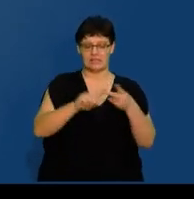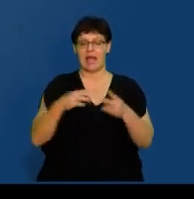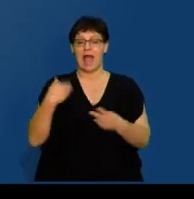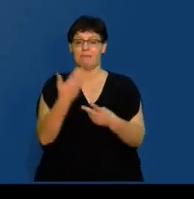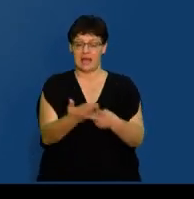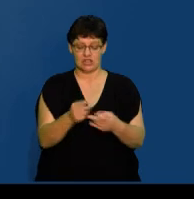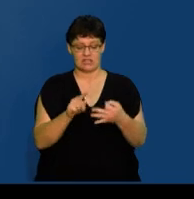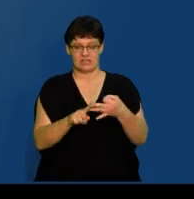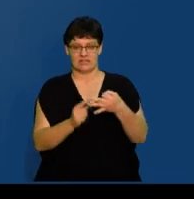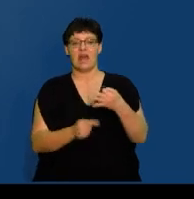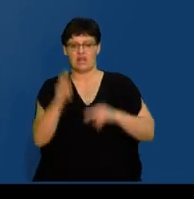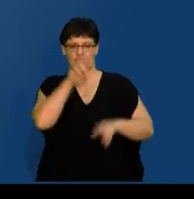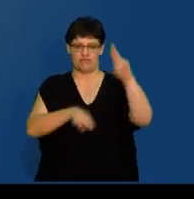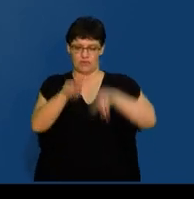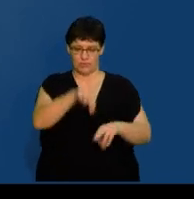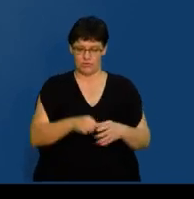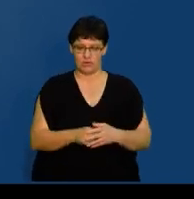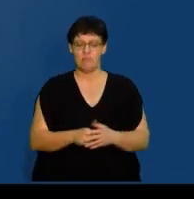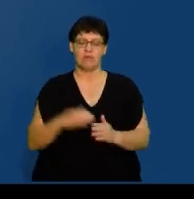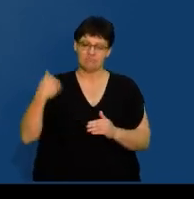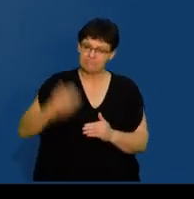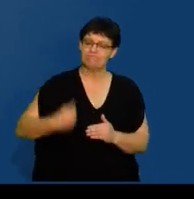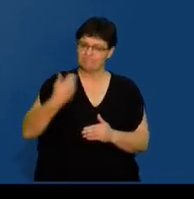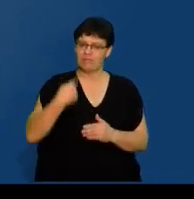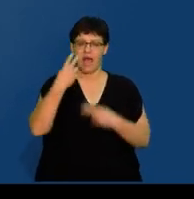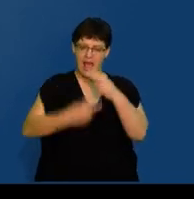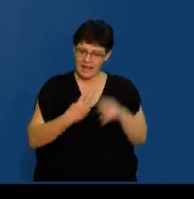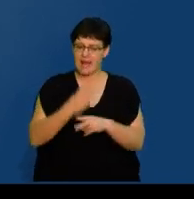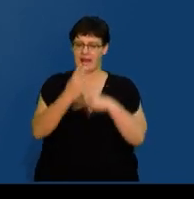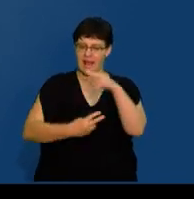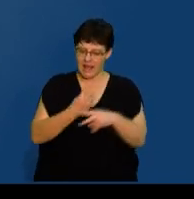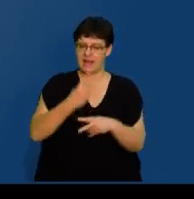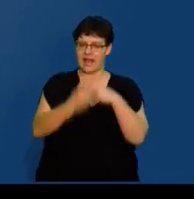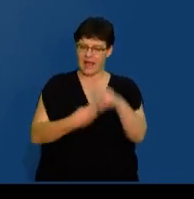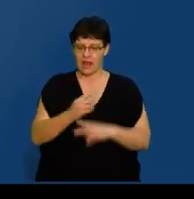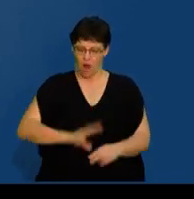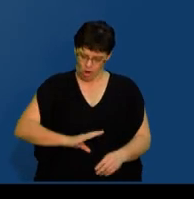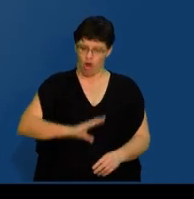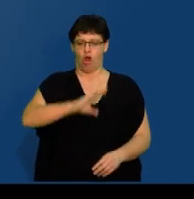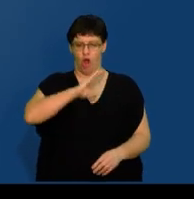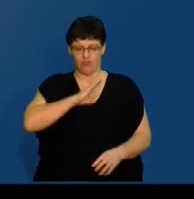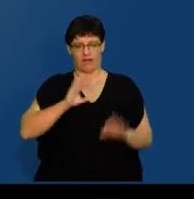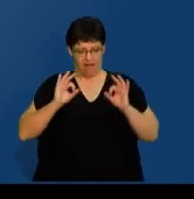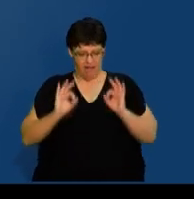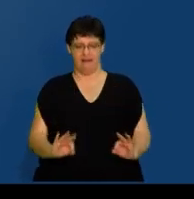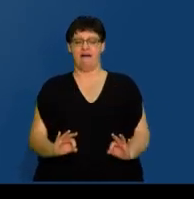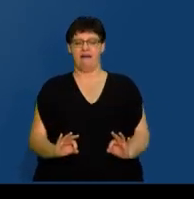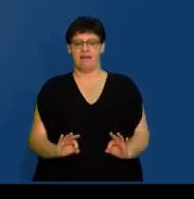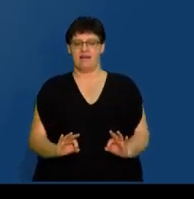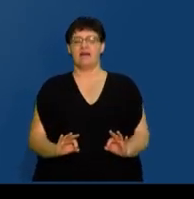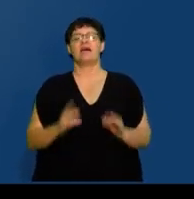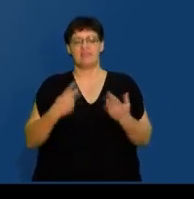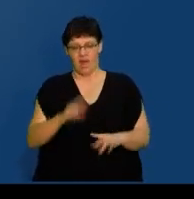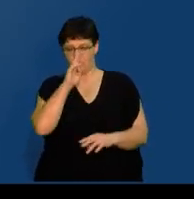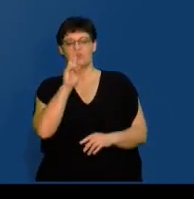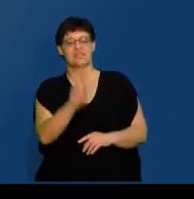application, and then review. And you constantly do that until your confidence level starts changing, and you will